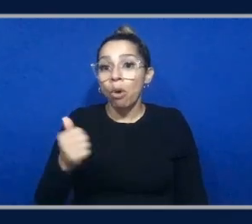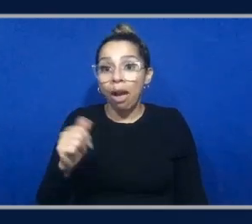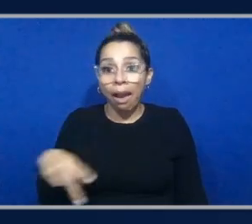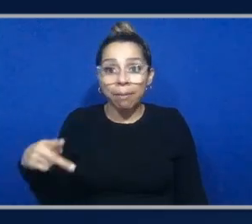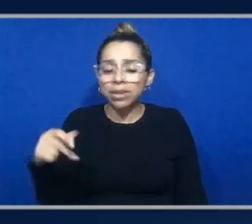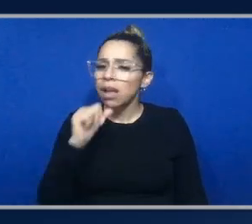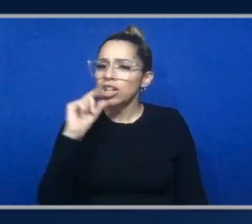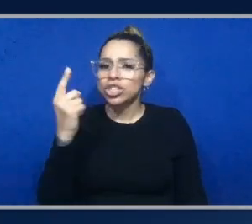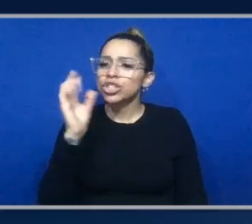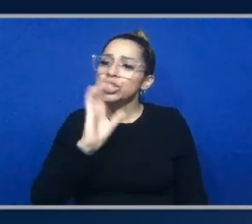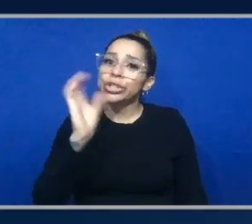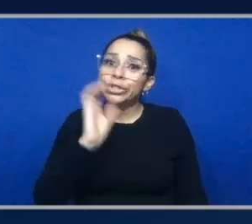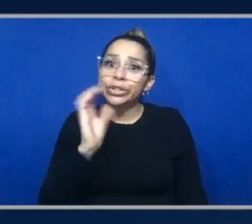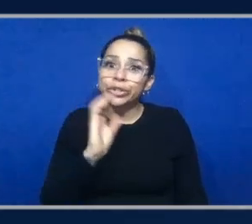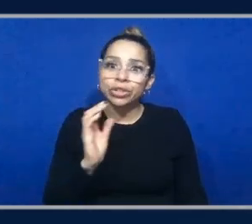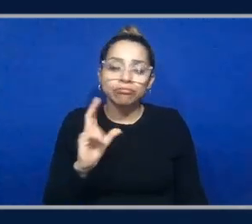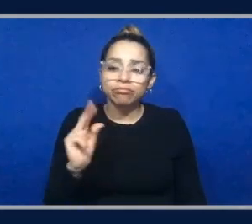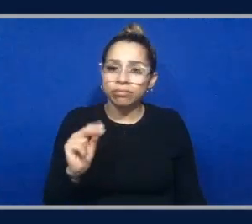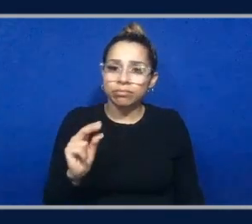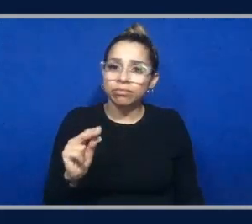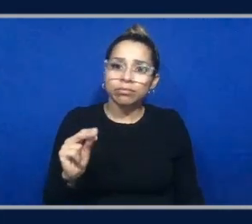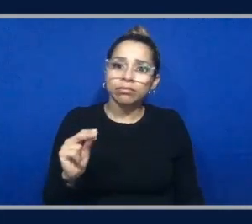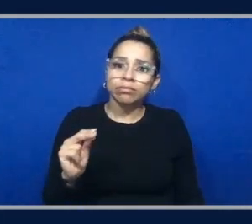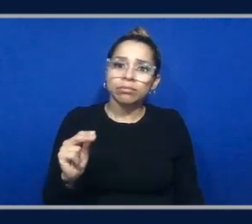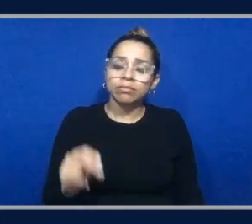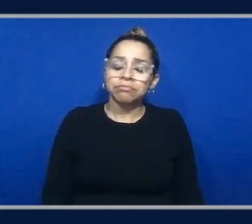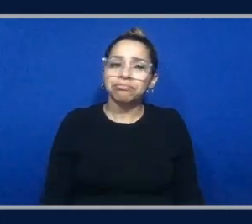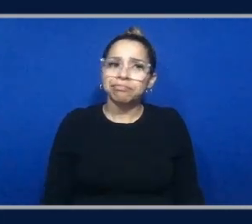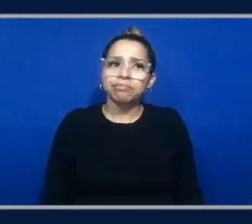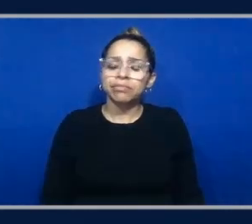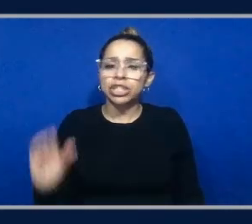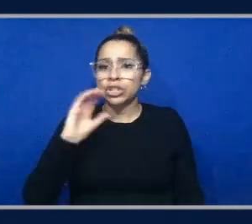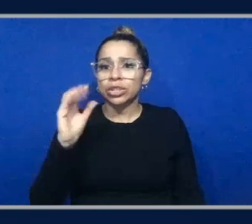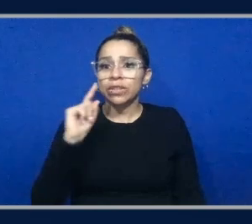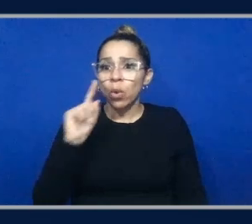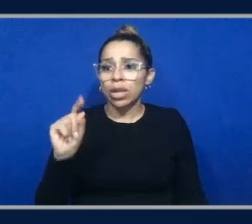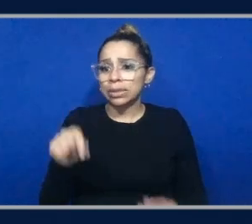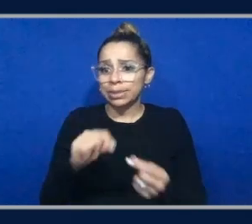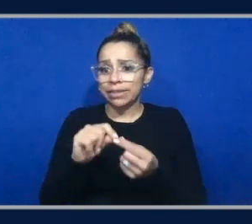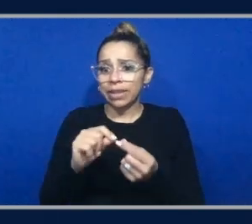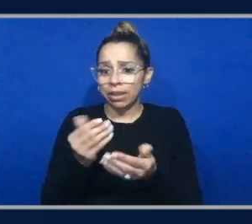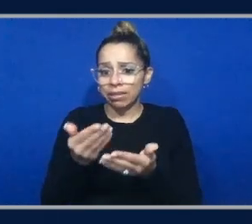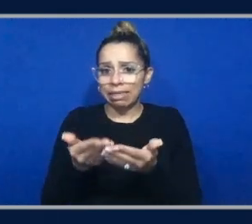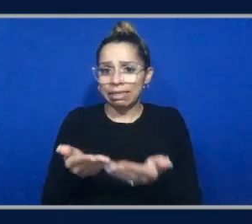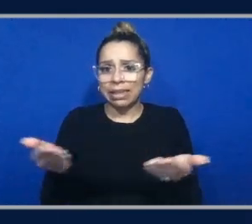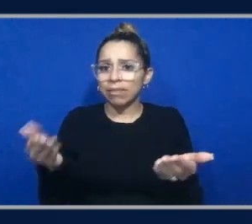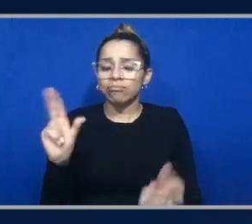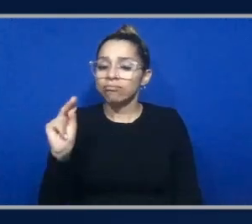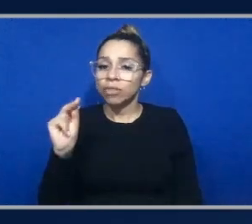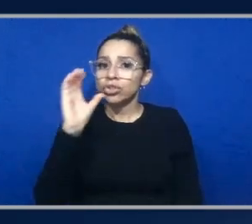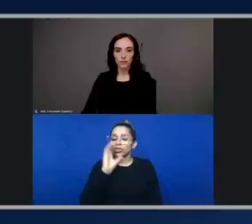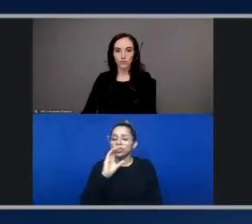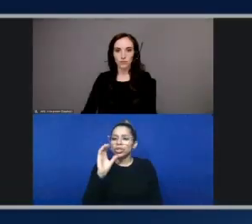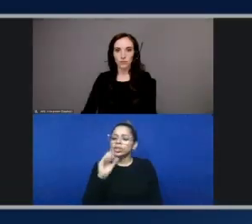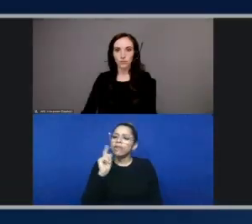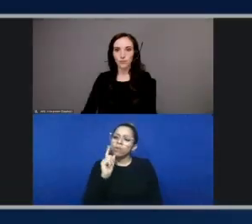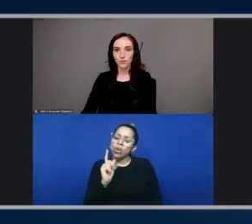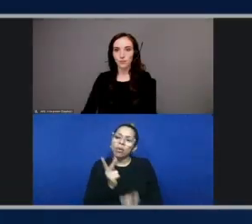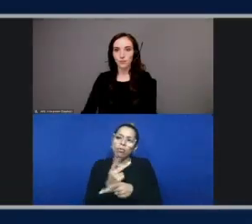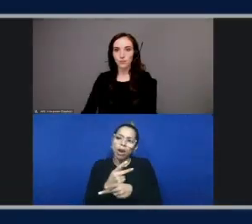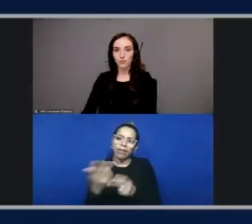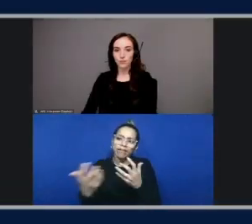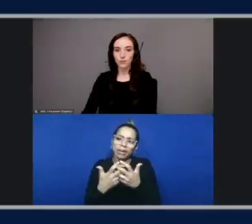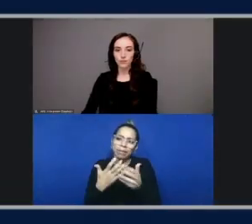search. It's not a, search for, item XYZ. It's actually search for a product that fits my needs, and here are